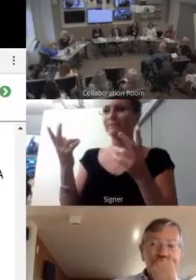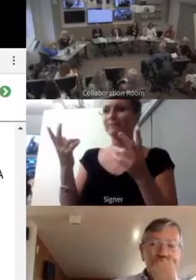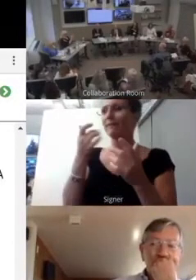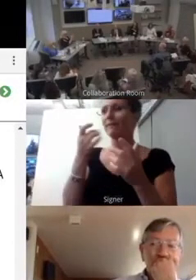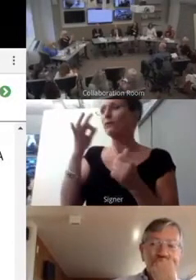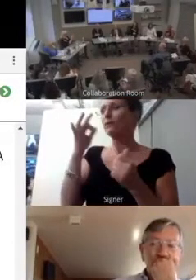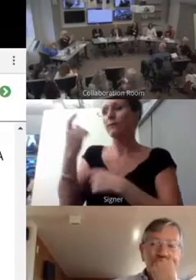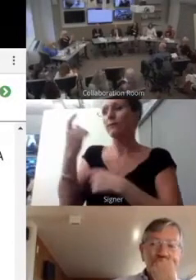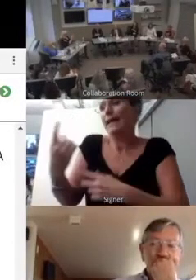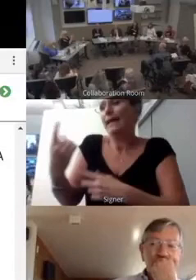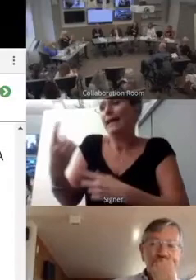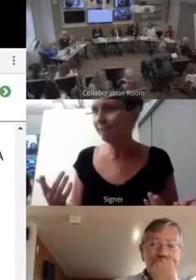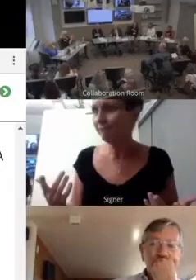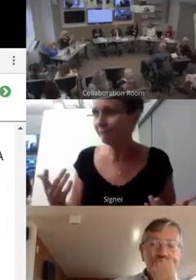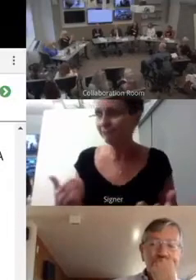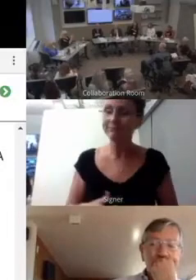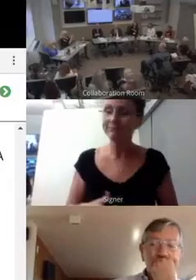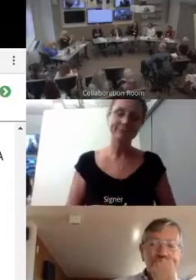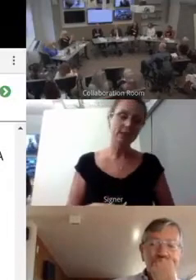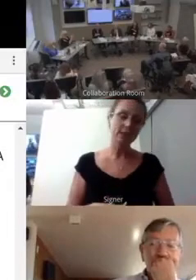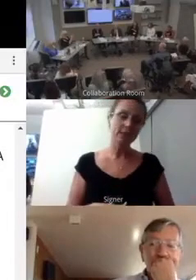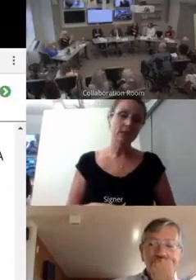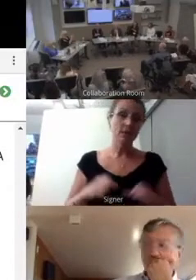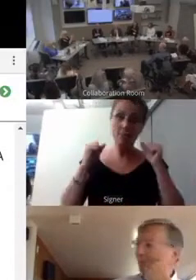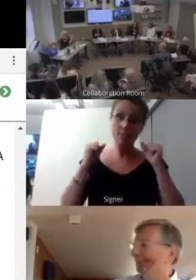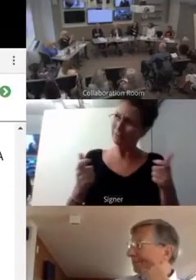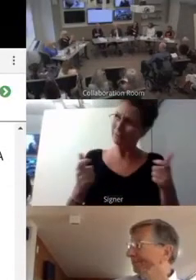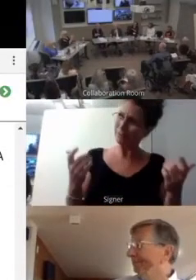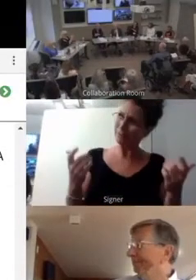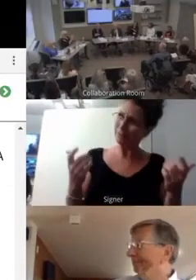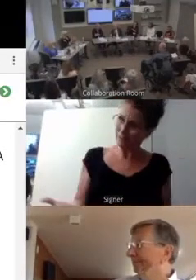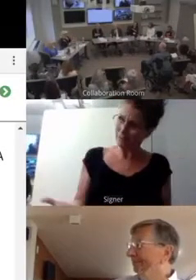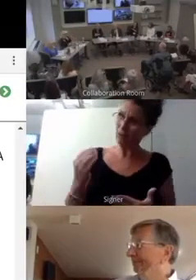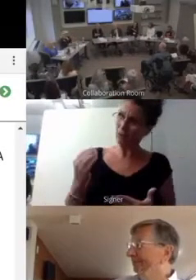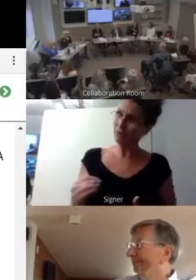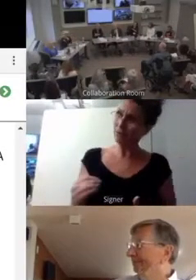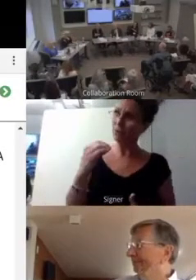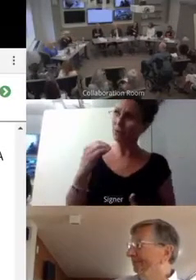we can be proud that we've accomplished, but Minister, this is one area where we've